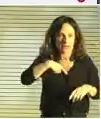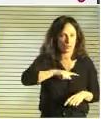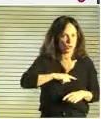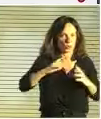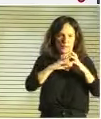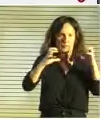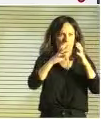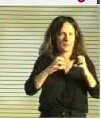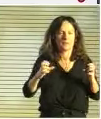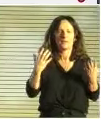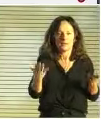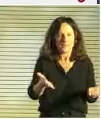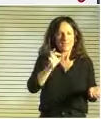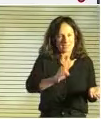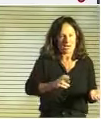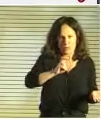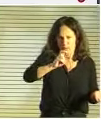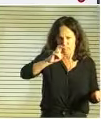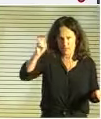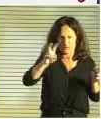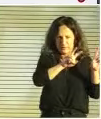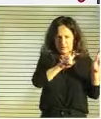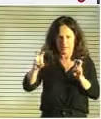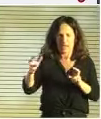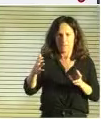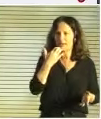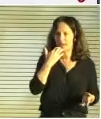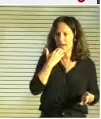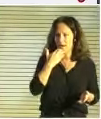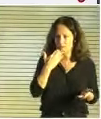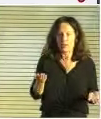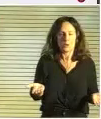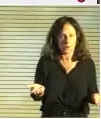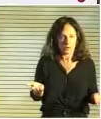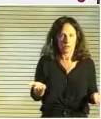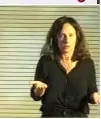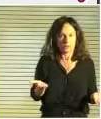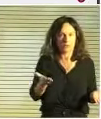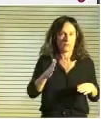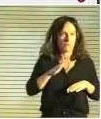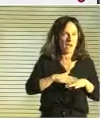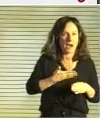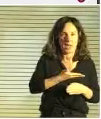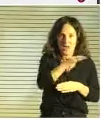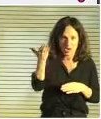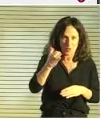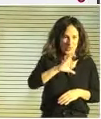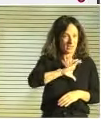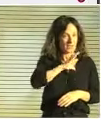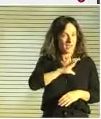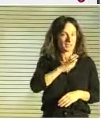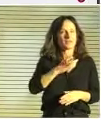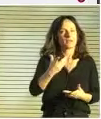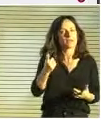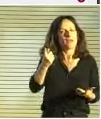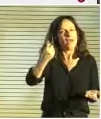important that your customers and that your guests feel that everything you're doing in sustainability